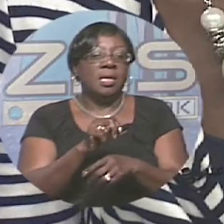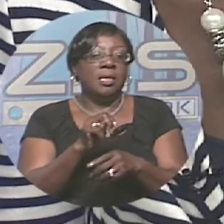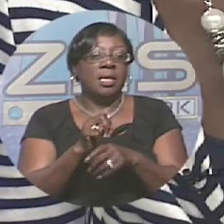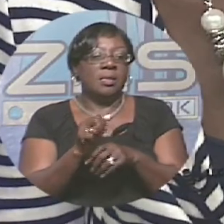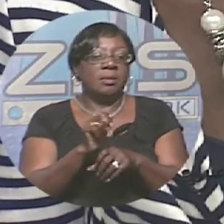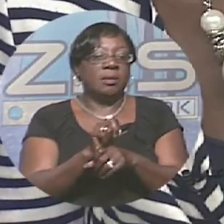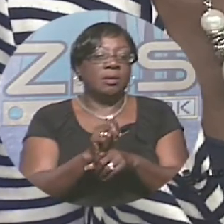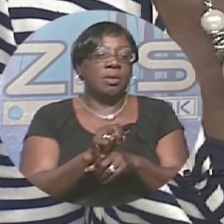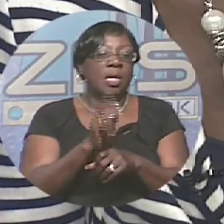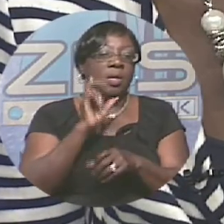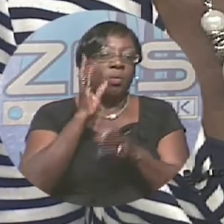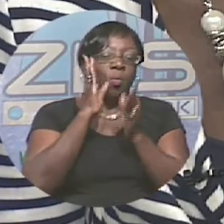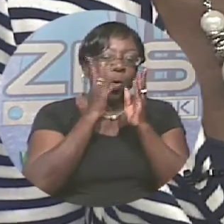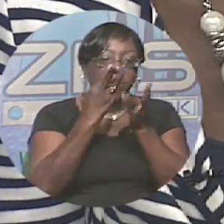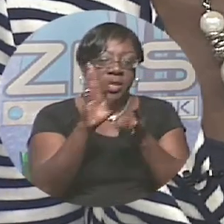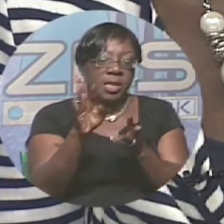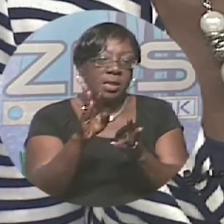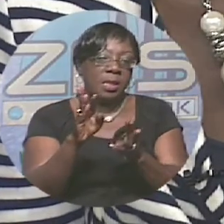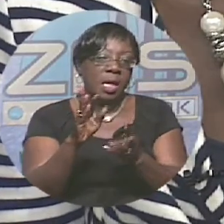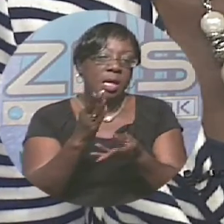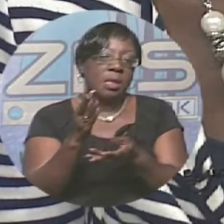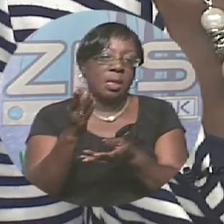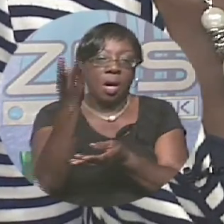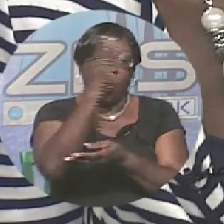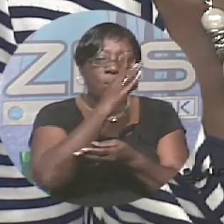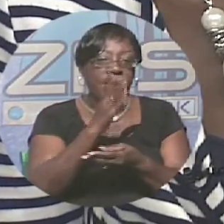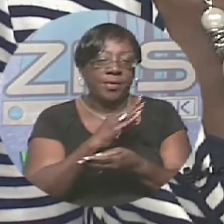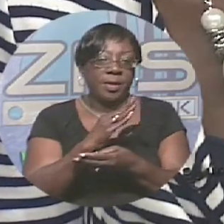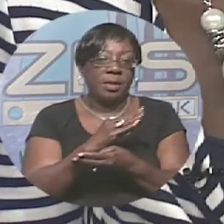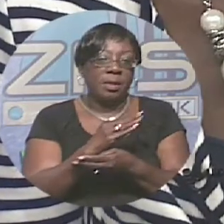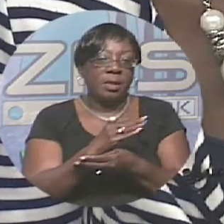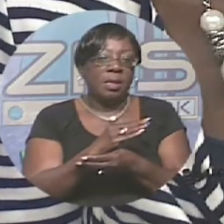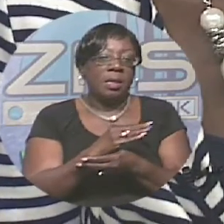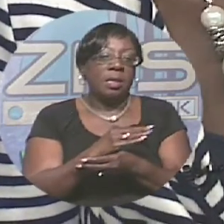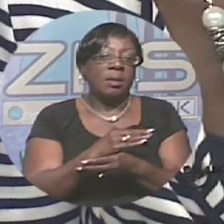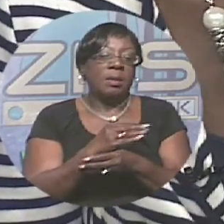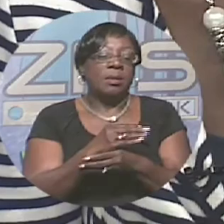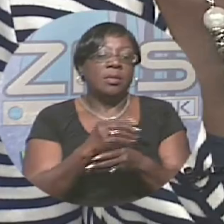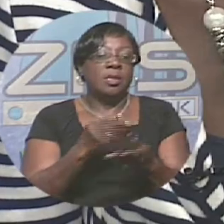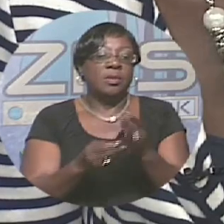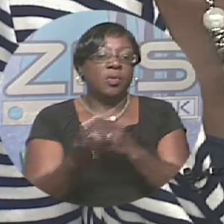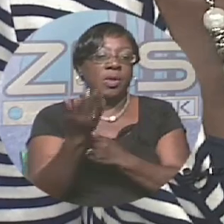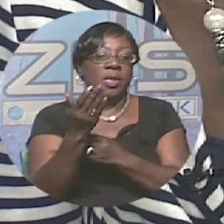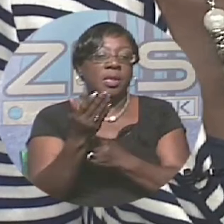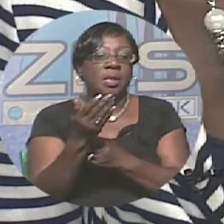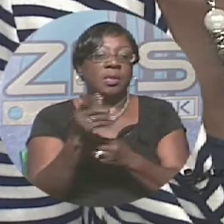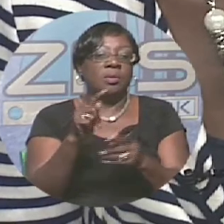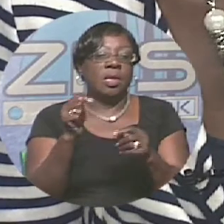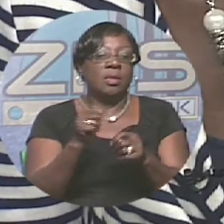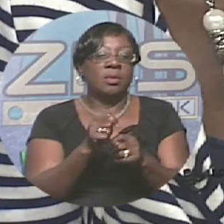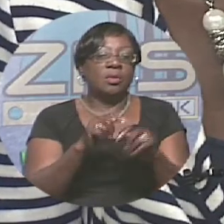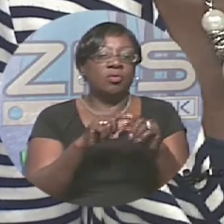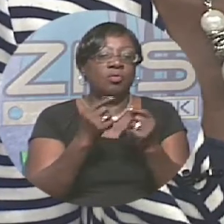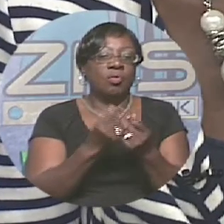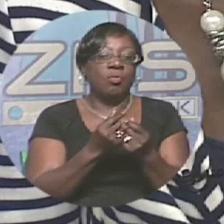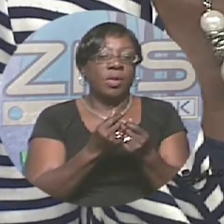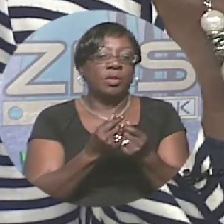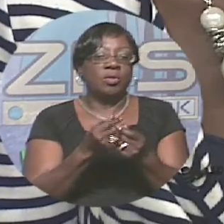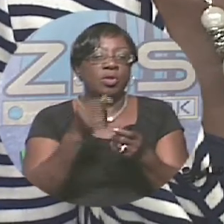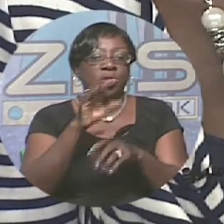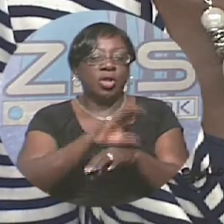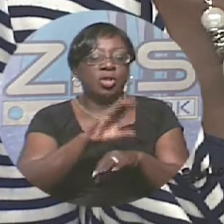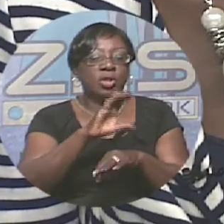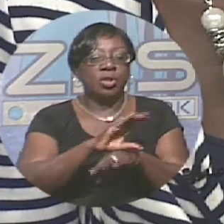of activities today, starting with a church service this morning at Kemp Road Ministries. The 2016 hurricane season starts on